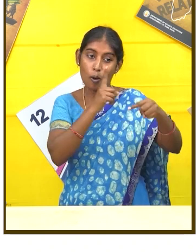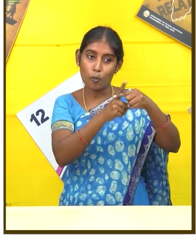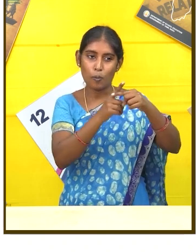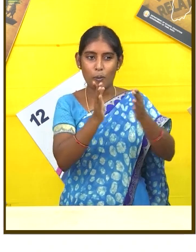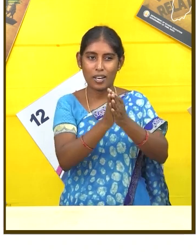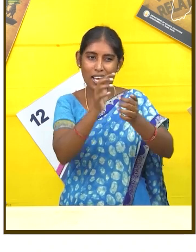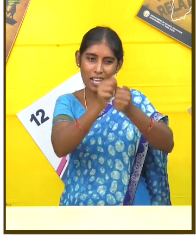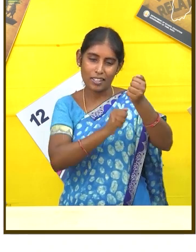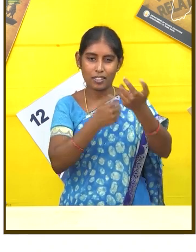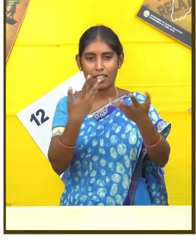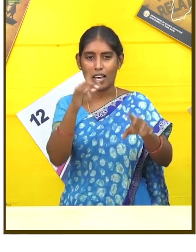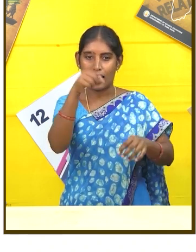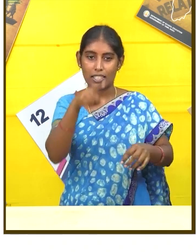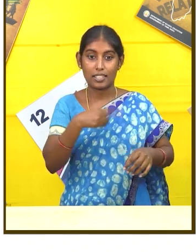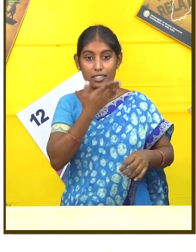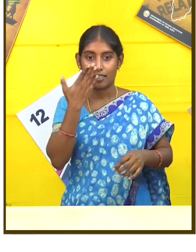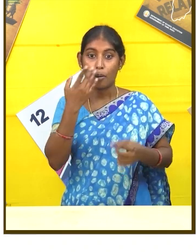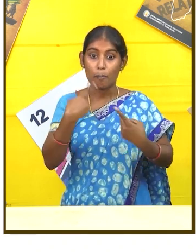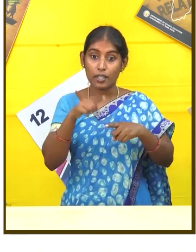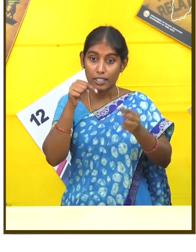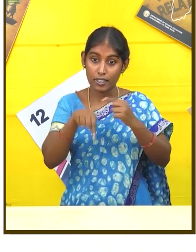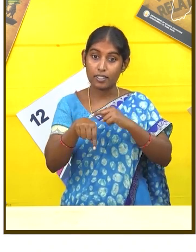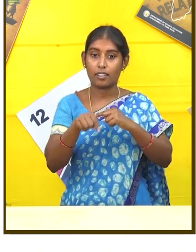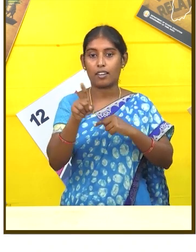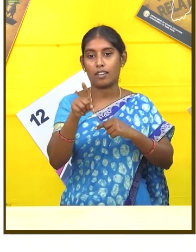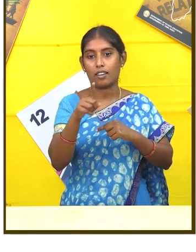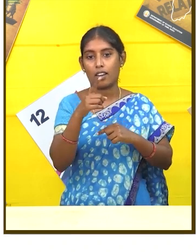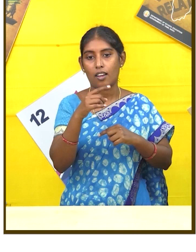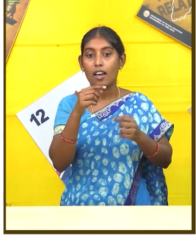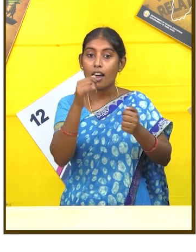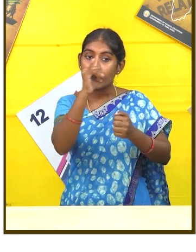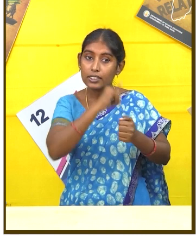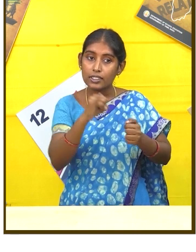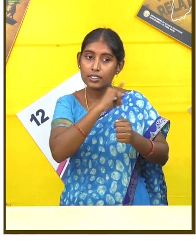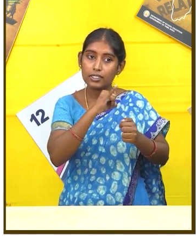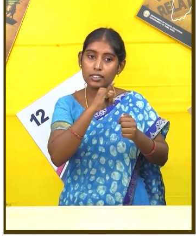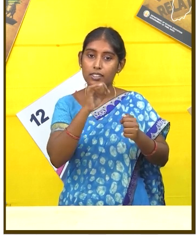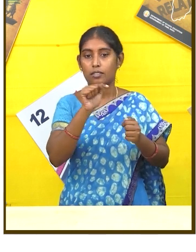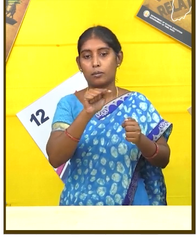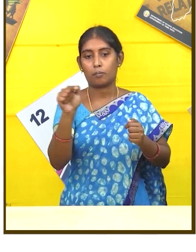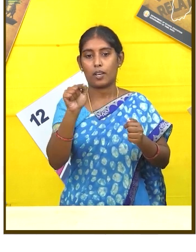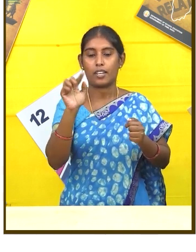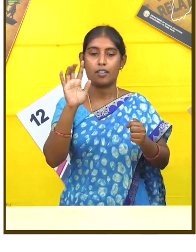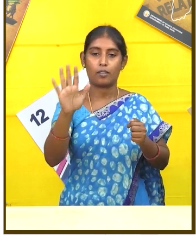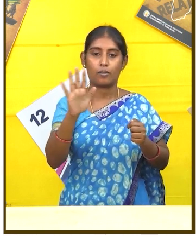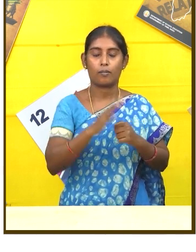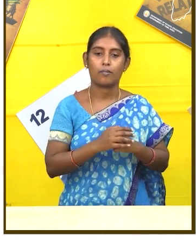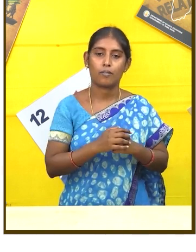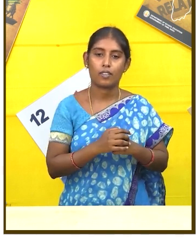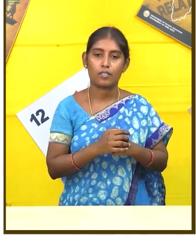minus 5. So it's easy for understanding. What we should do is better to change the sign of